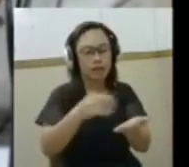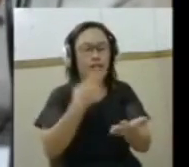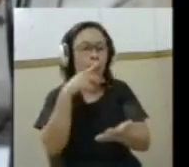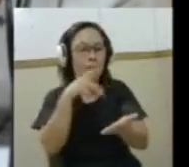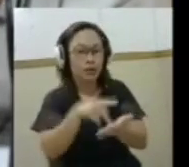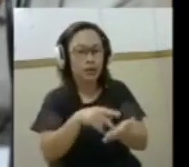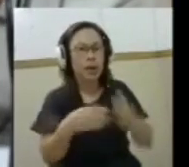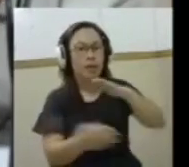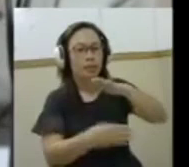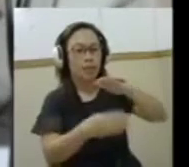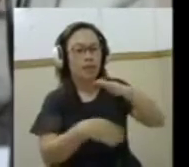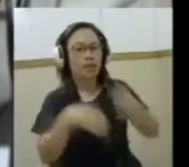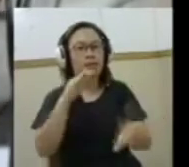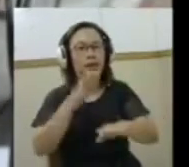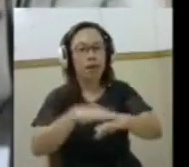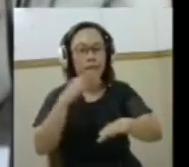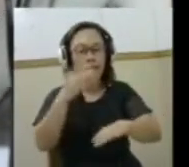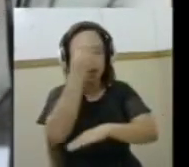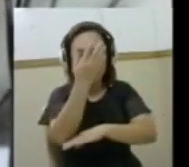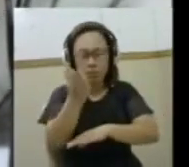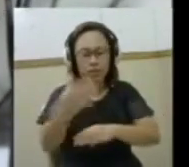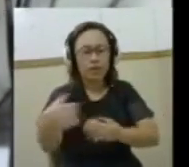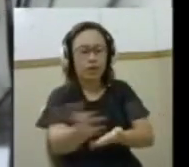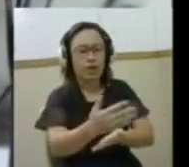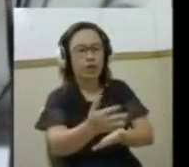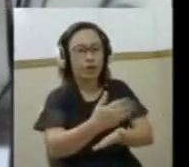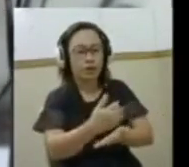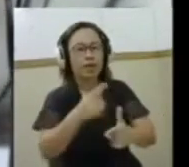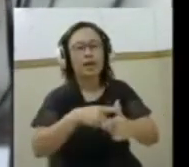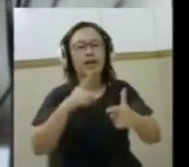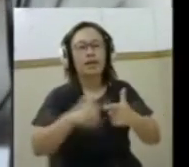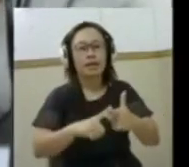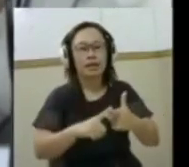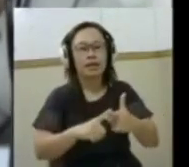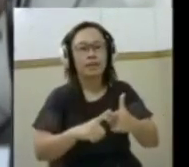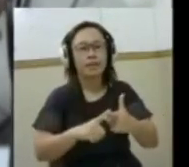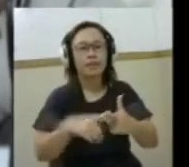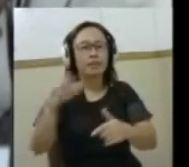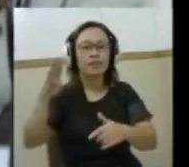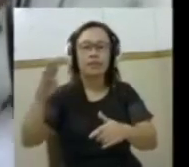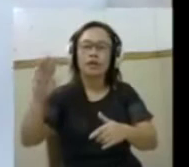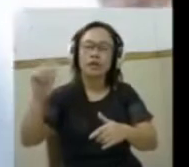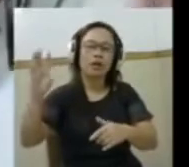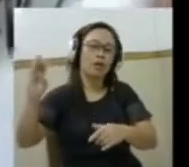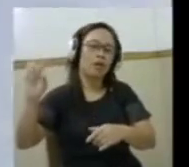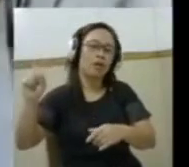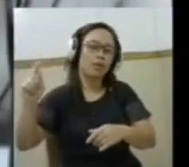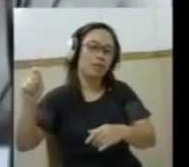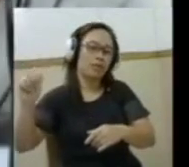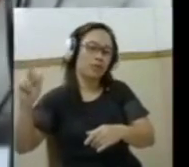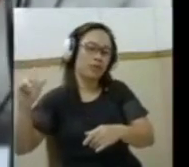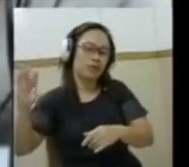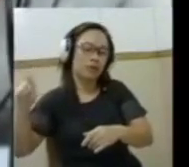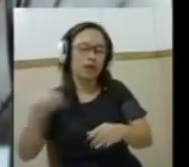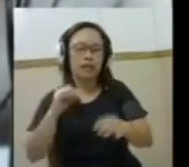reported based upon the information gathered. Then, an abstract is where the summary is. It